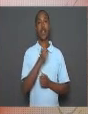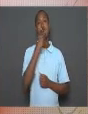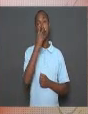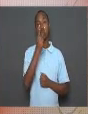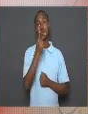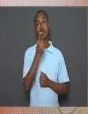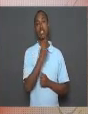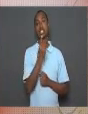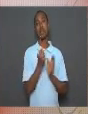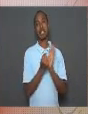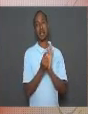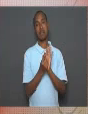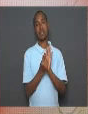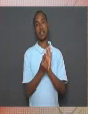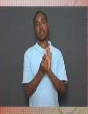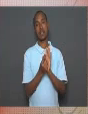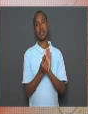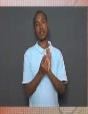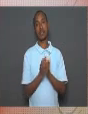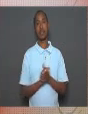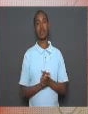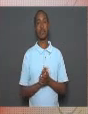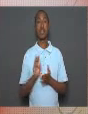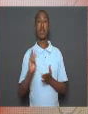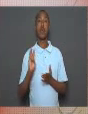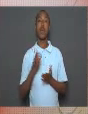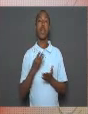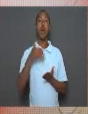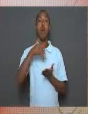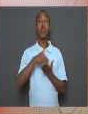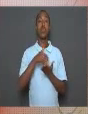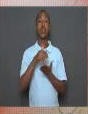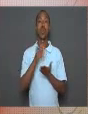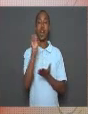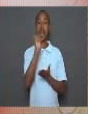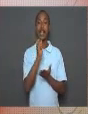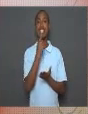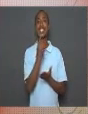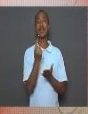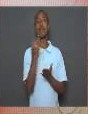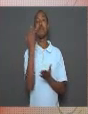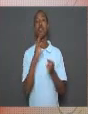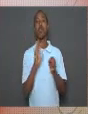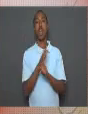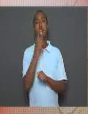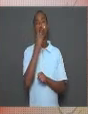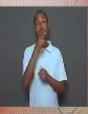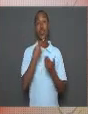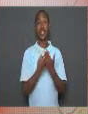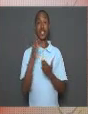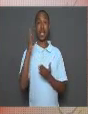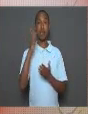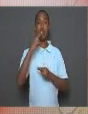some examples. We will also write some formulas that show this type